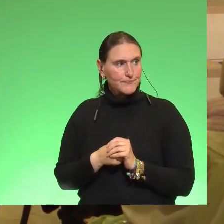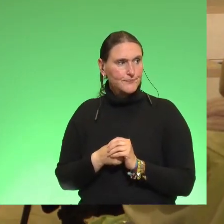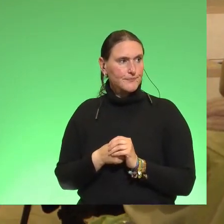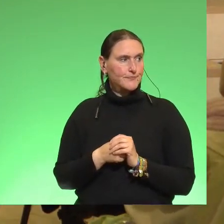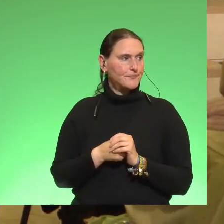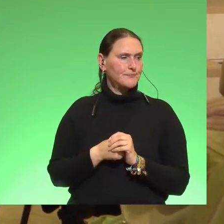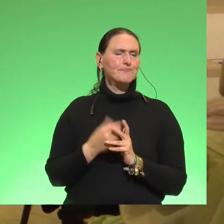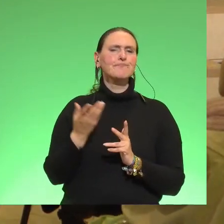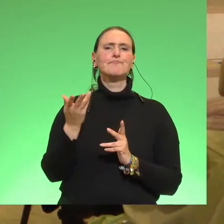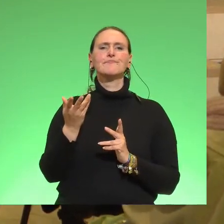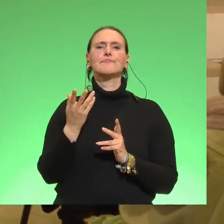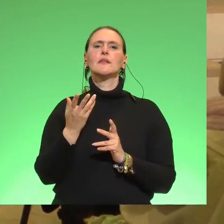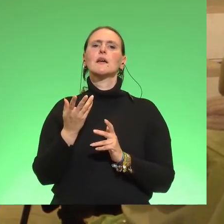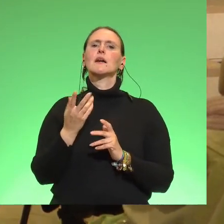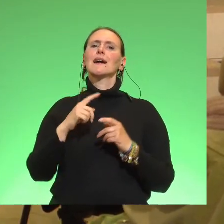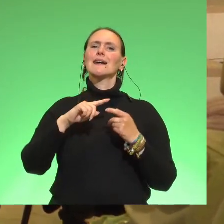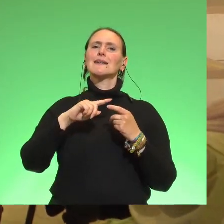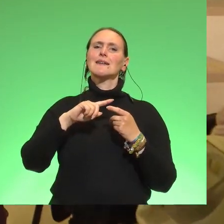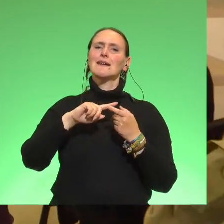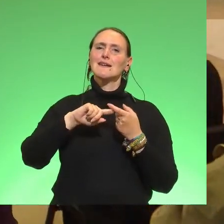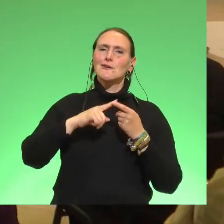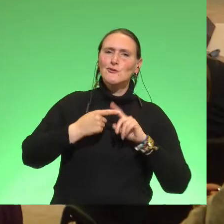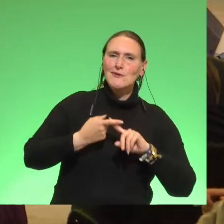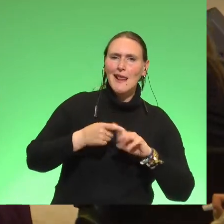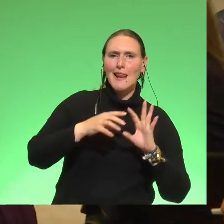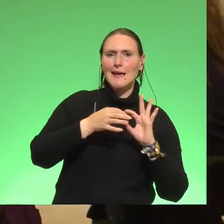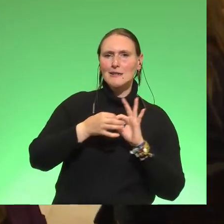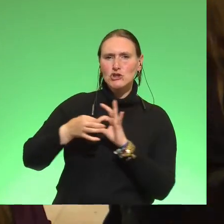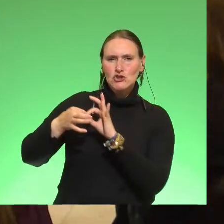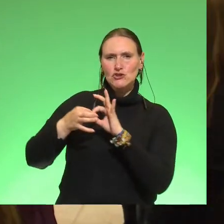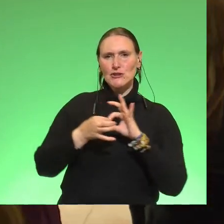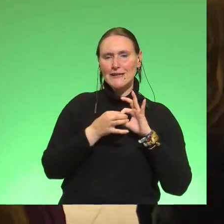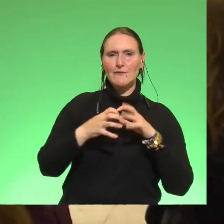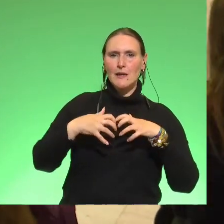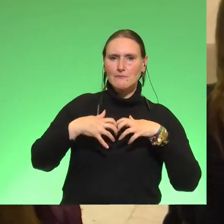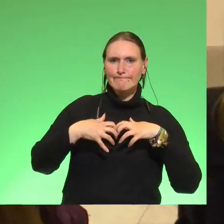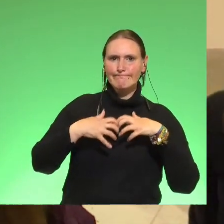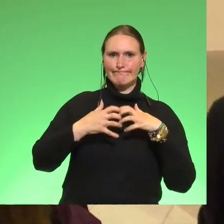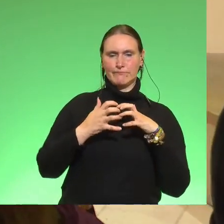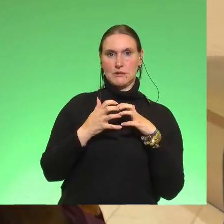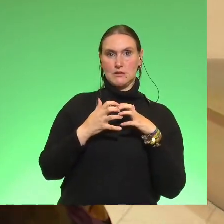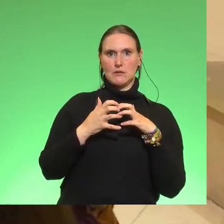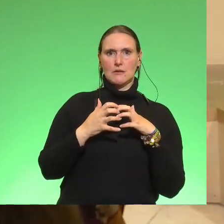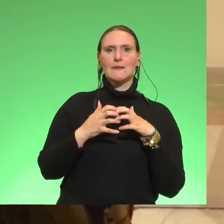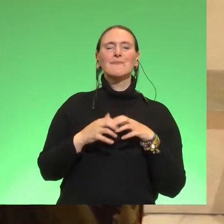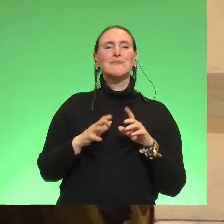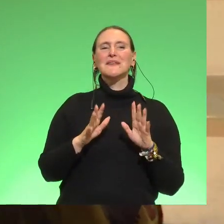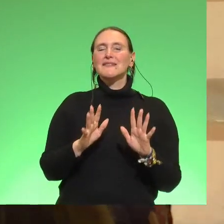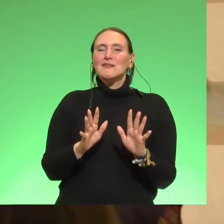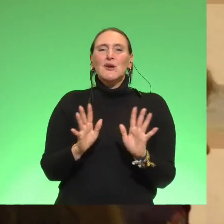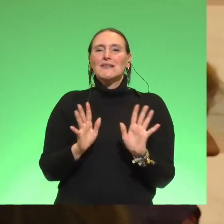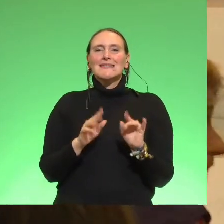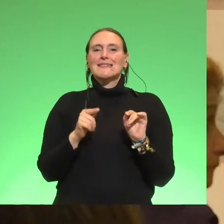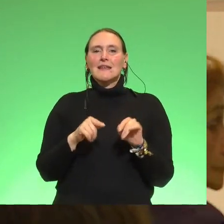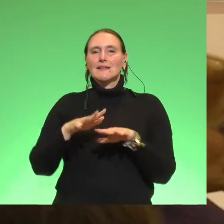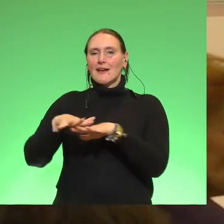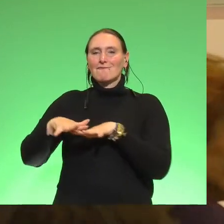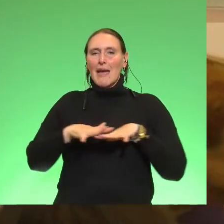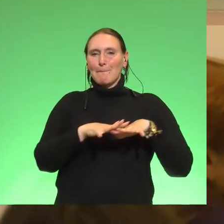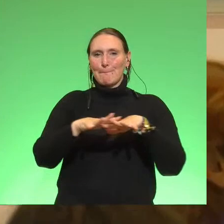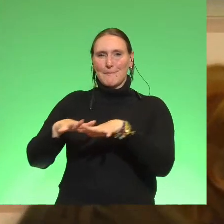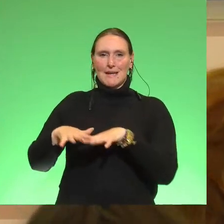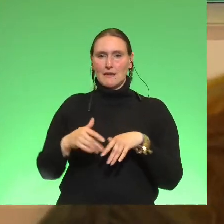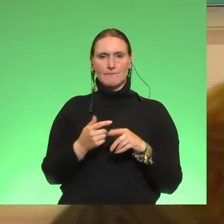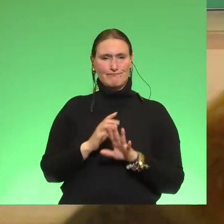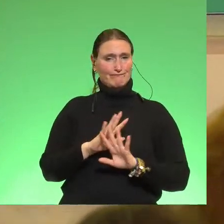creating relationships. Think that it's kind of like it's kind of like organize a relational web, not a